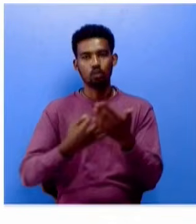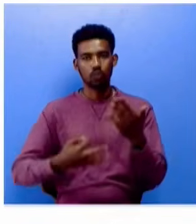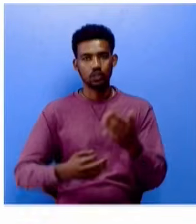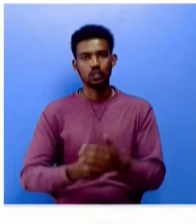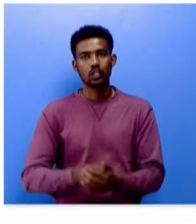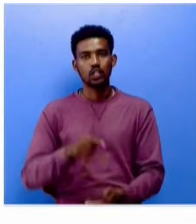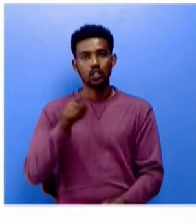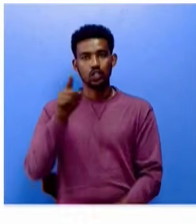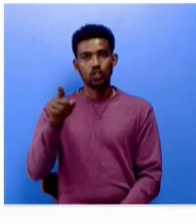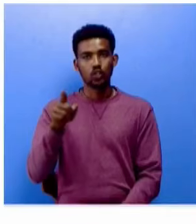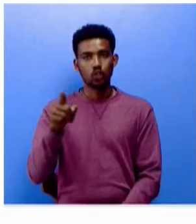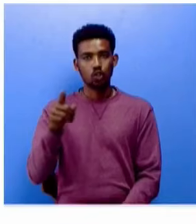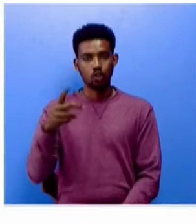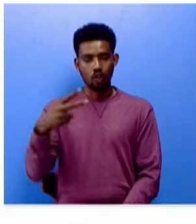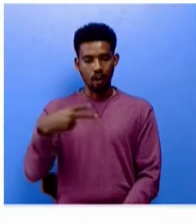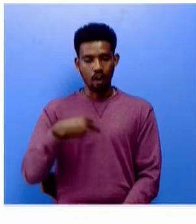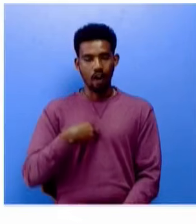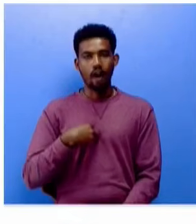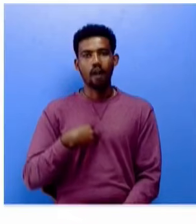had